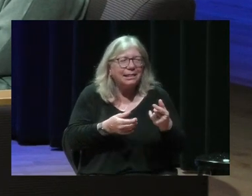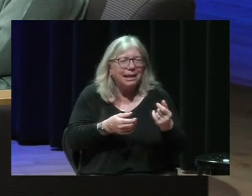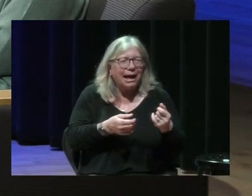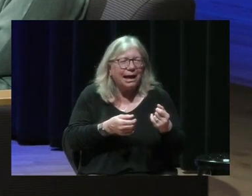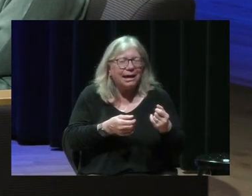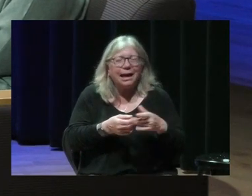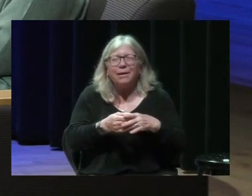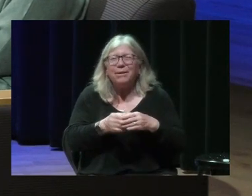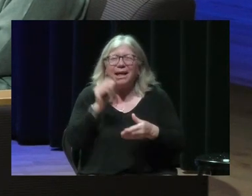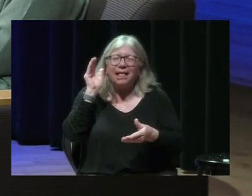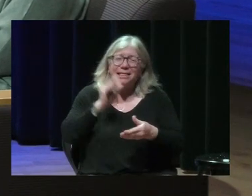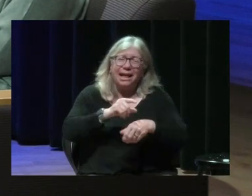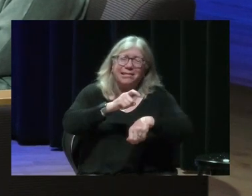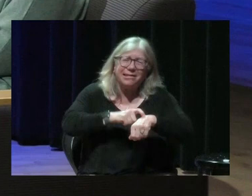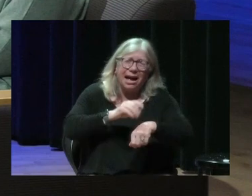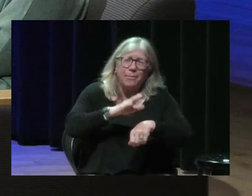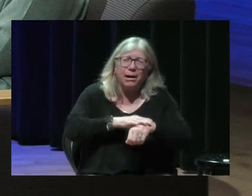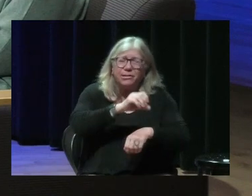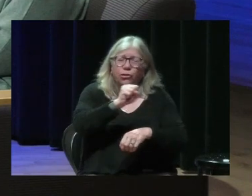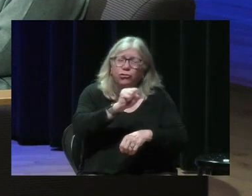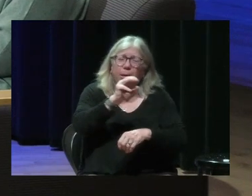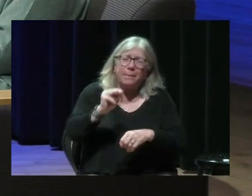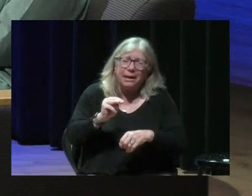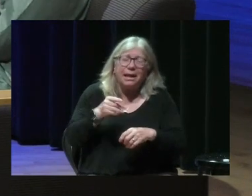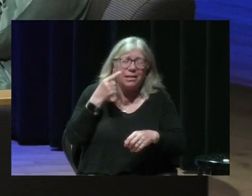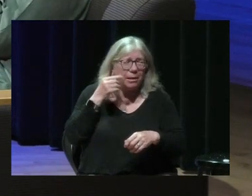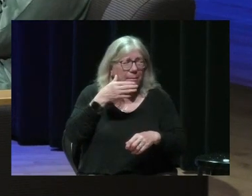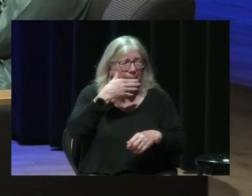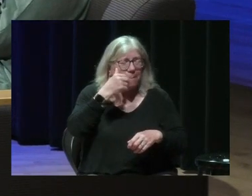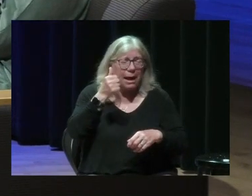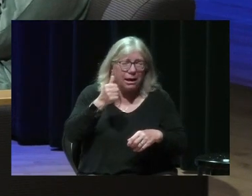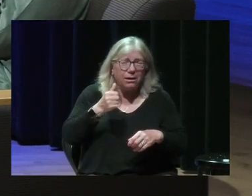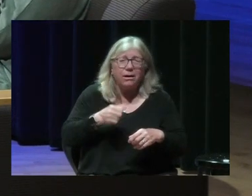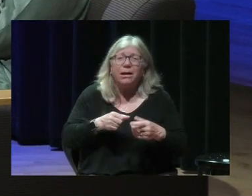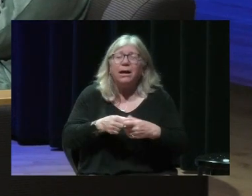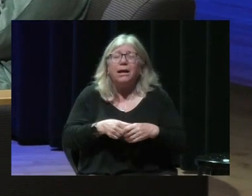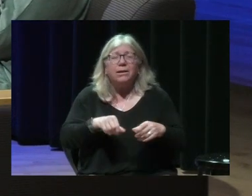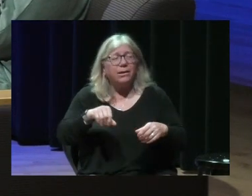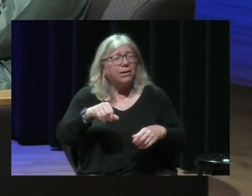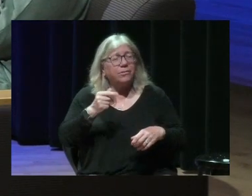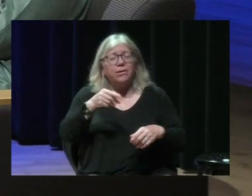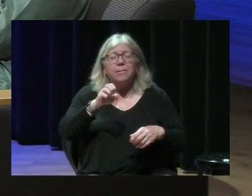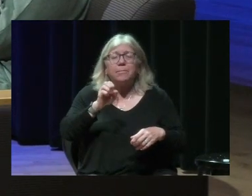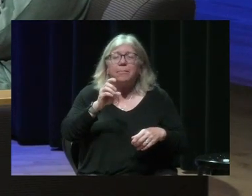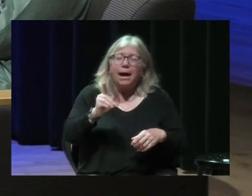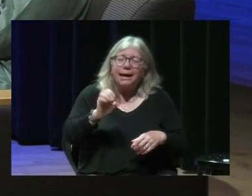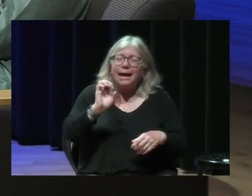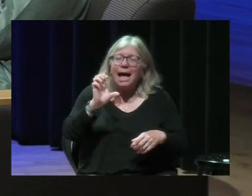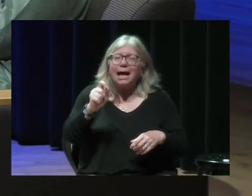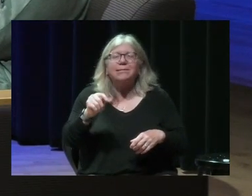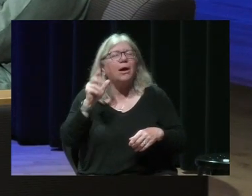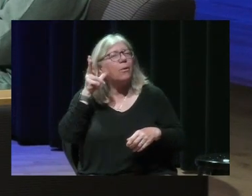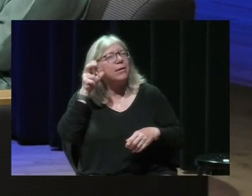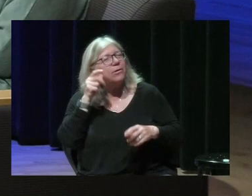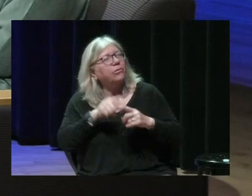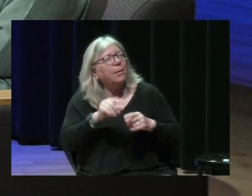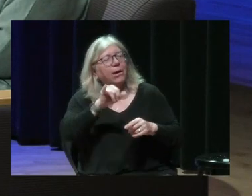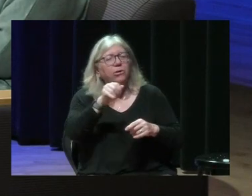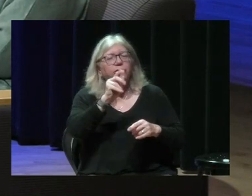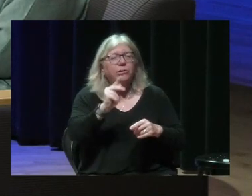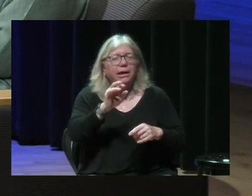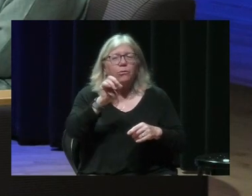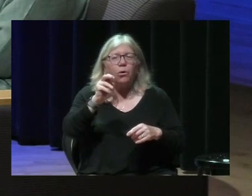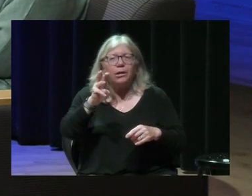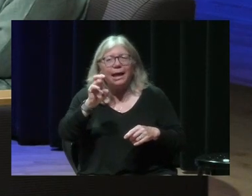less time there is really important. Sarah mentioned this podcast that we both listened to about J.K. Rowling, and my big takeaway from the whole